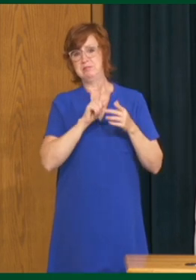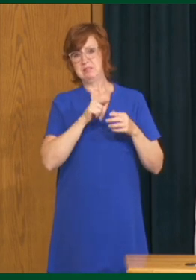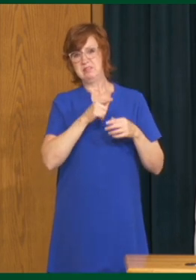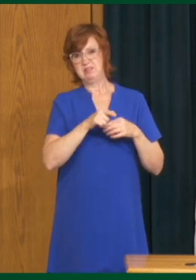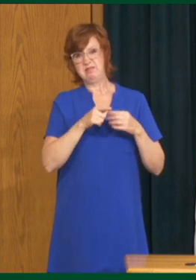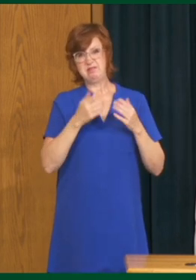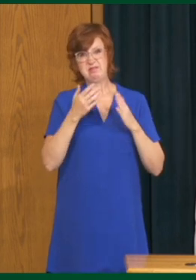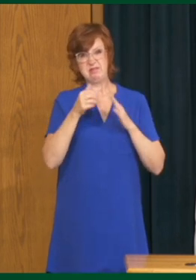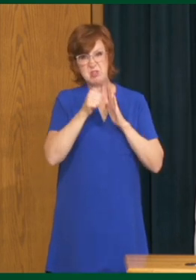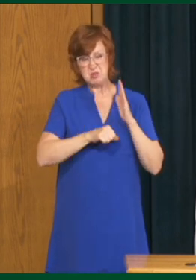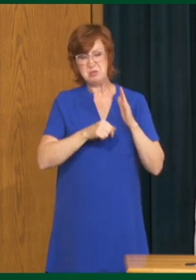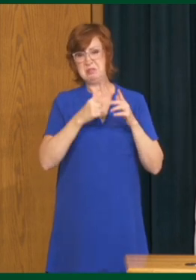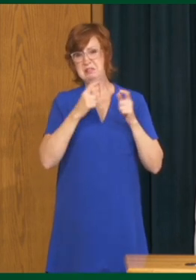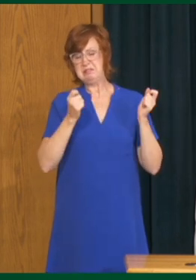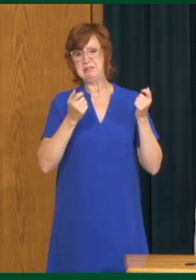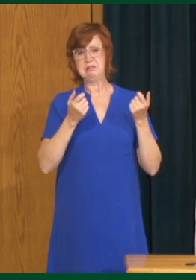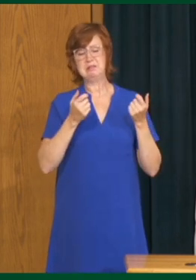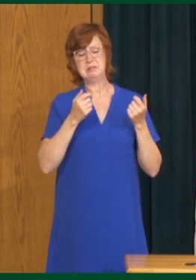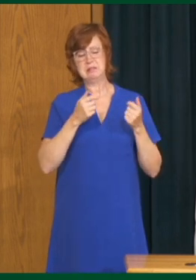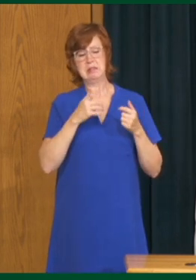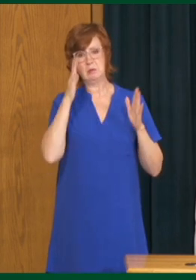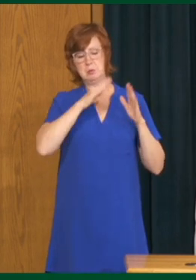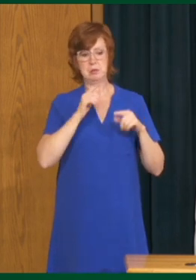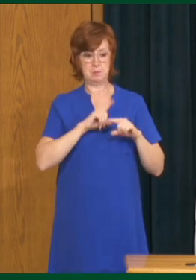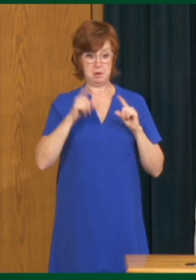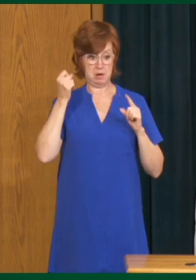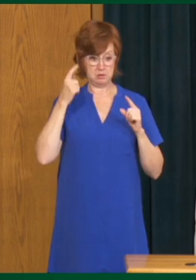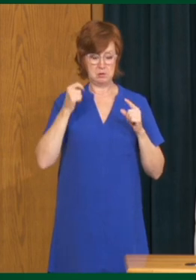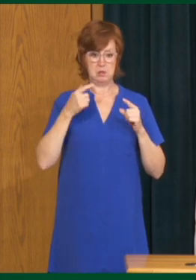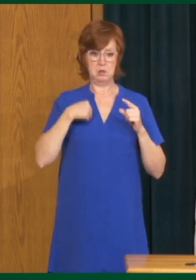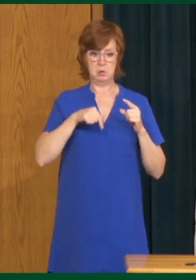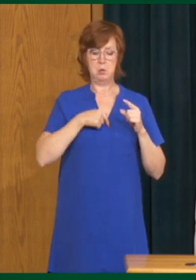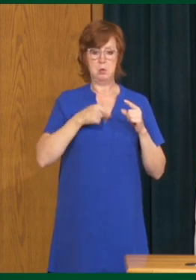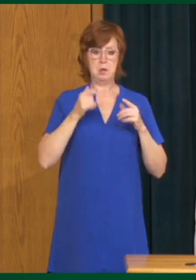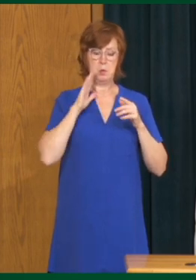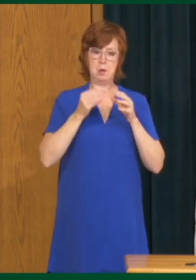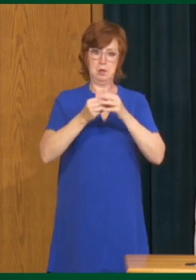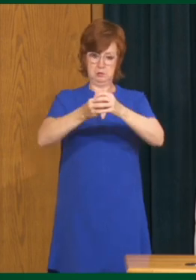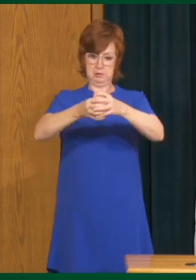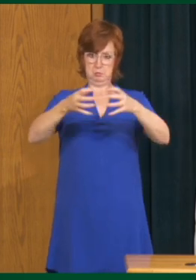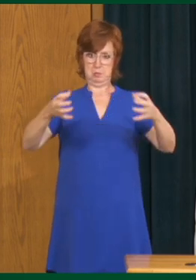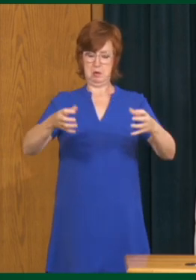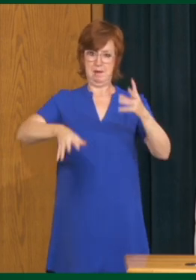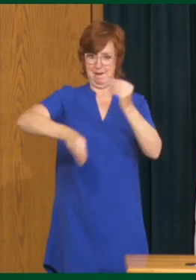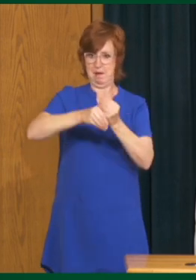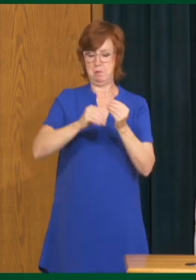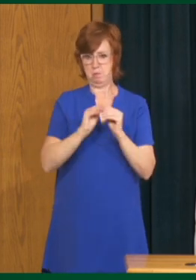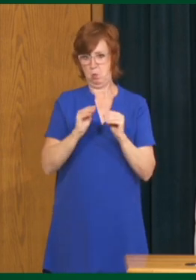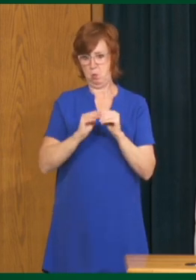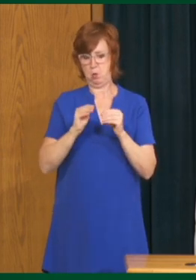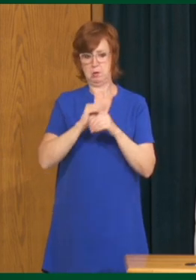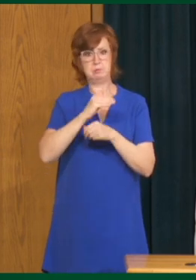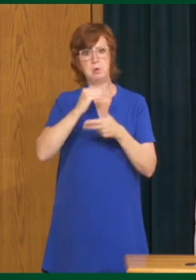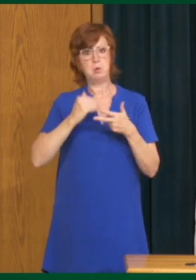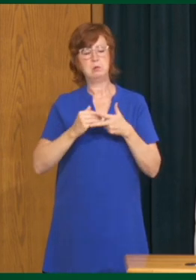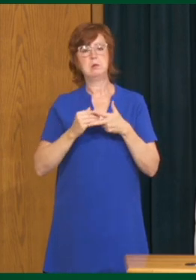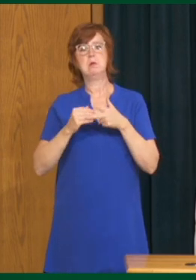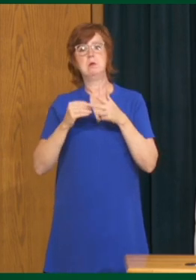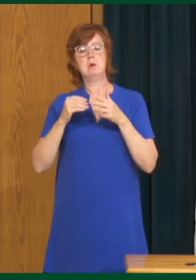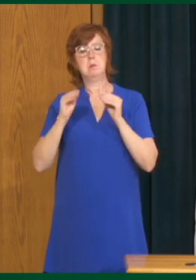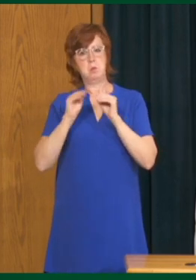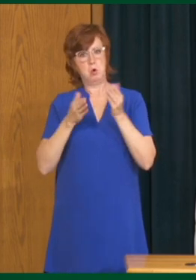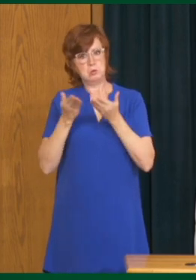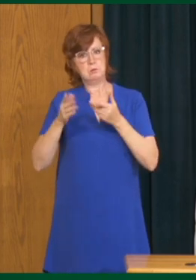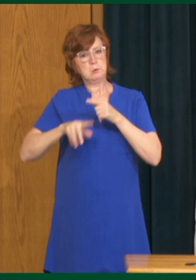indicated, starting today and in the weeks to come, we will continue to expand service offerings to further everyday healthcare services for people across the